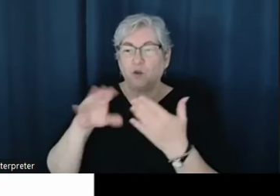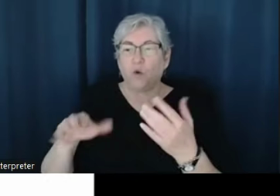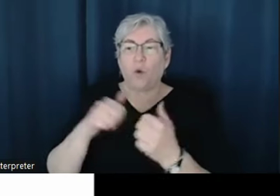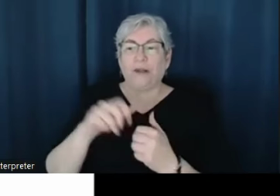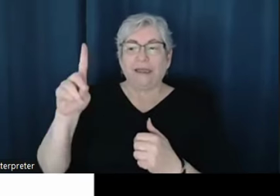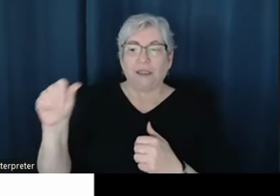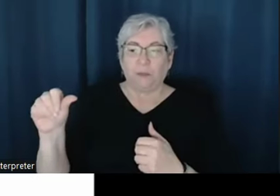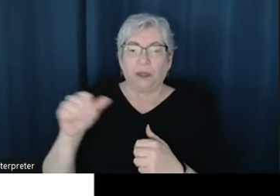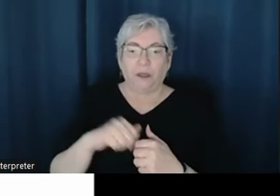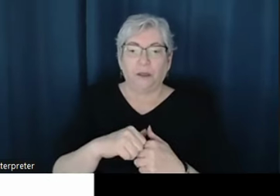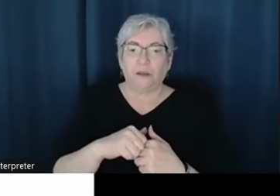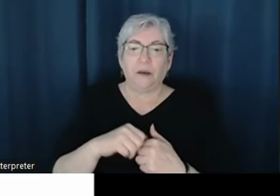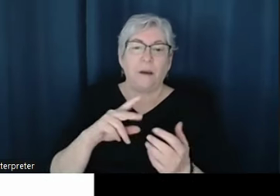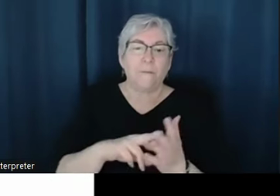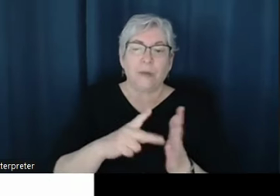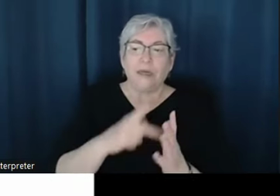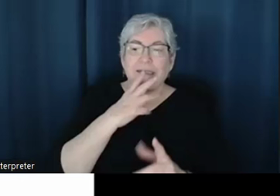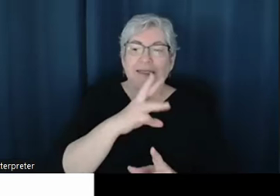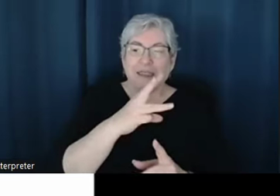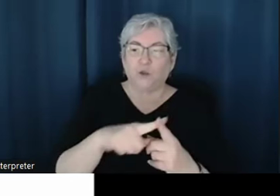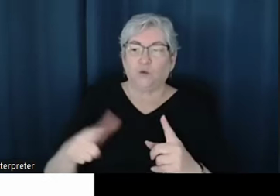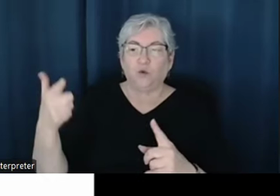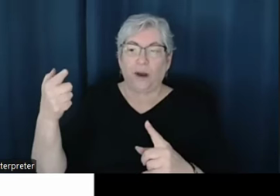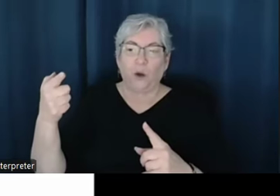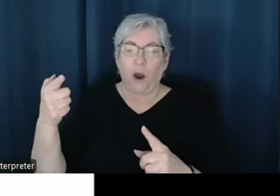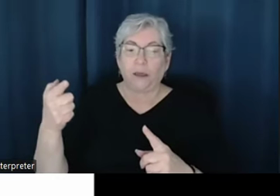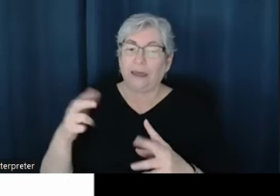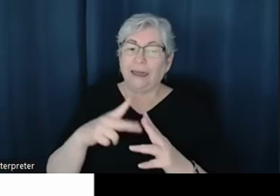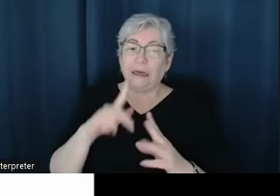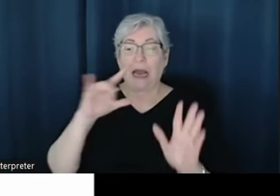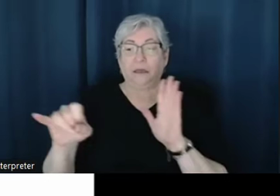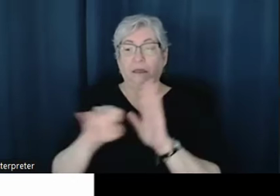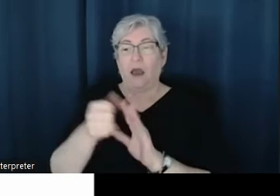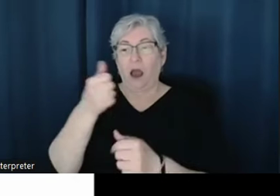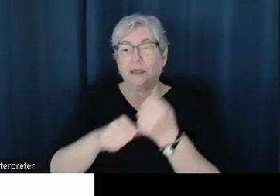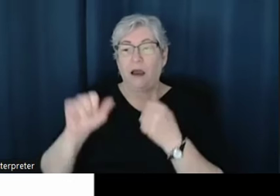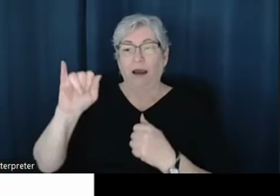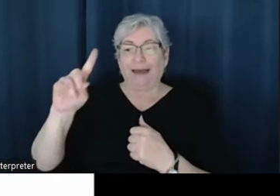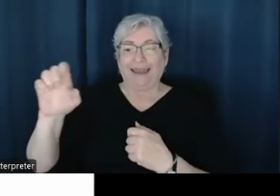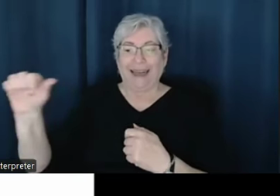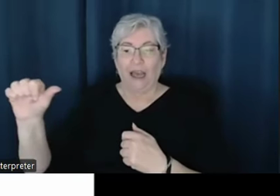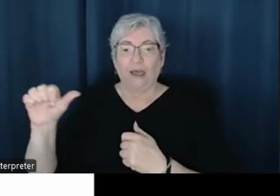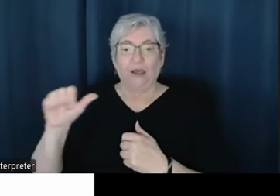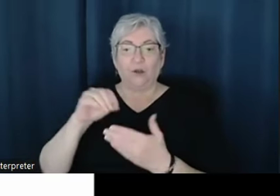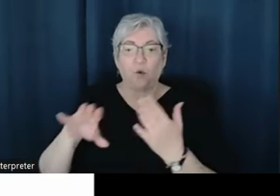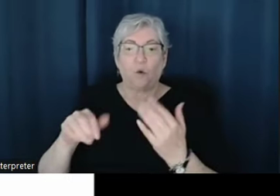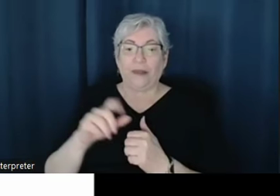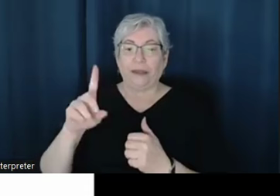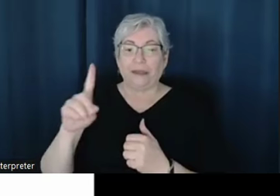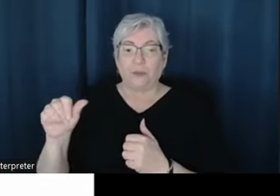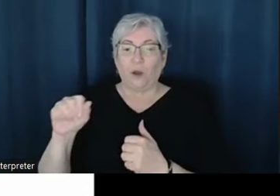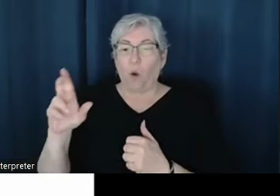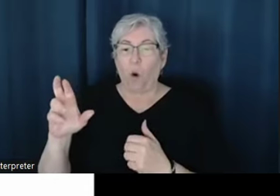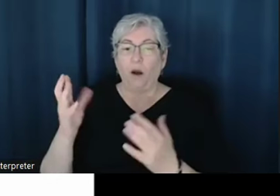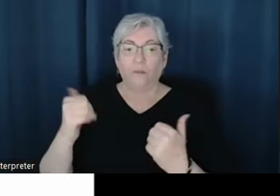disability, basically between 16 and 21, and either be identified under IDEA as a student with a disability or